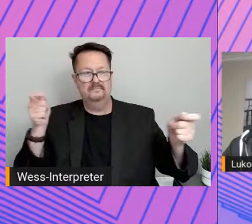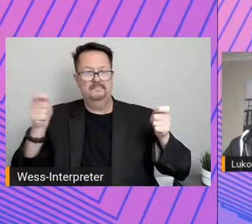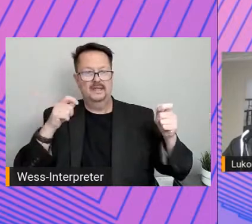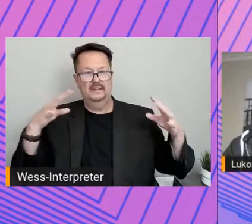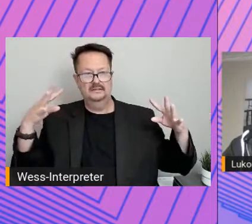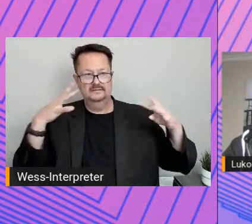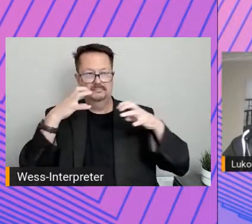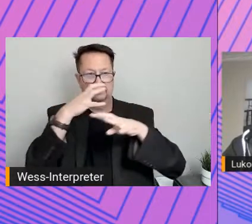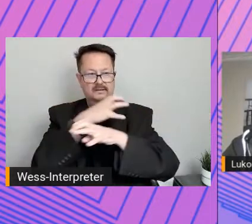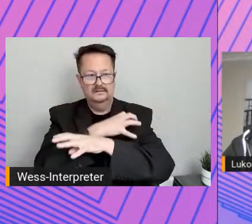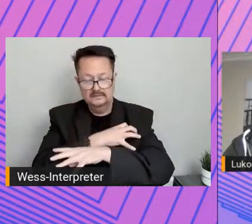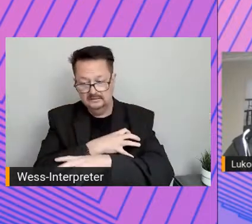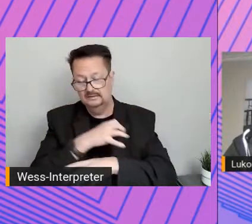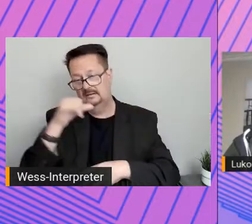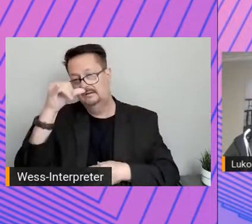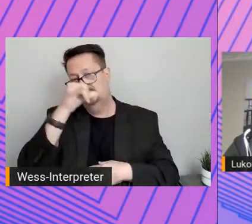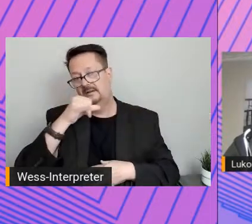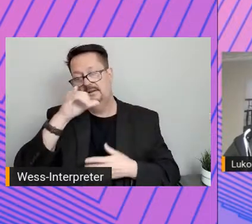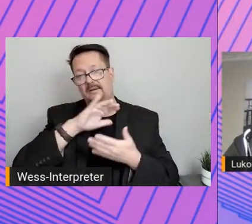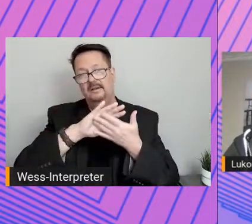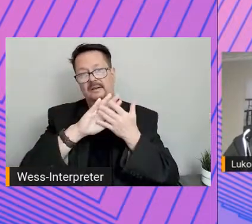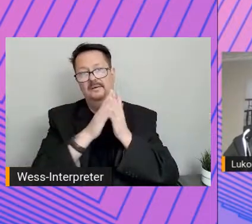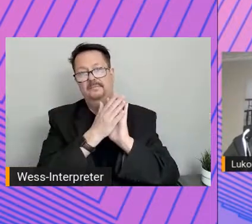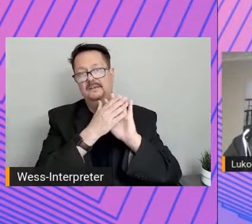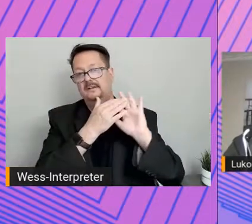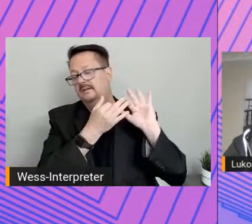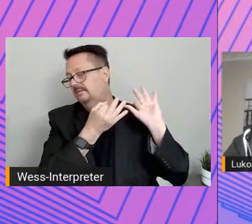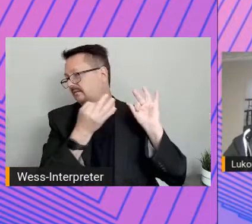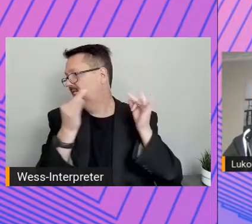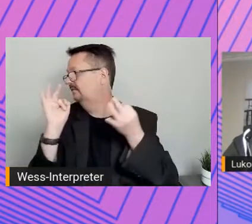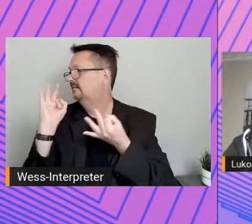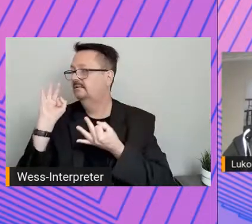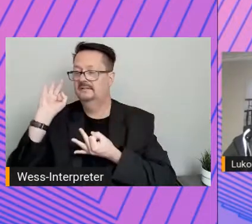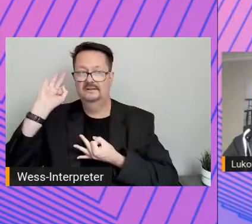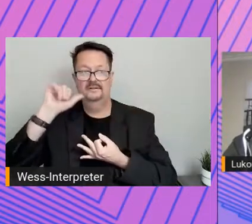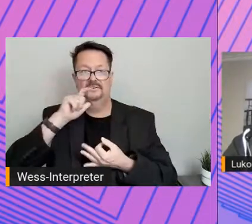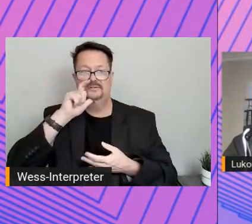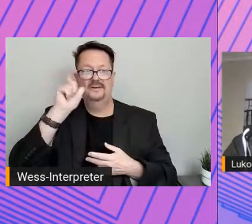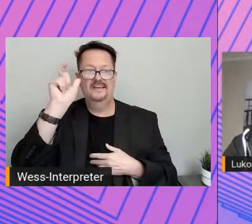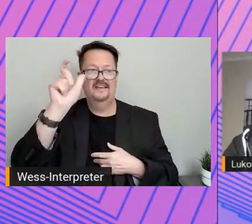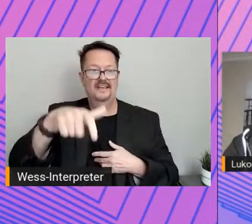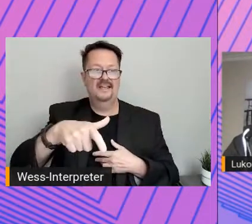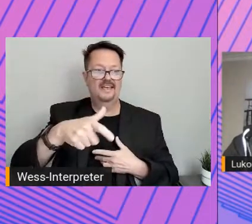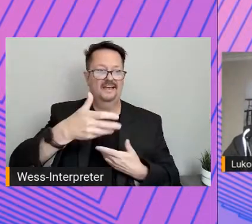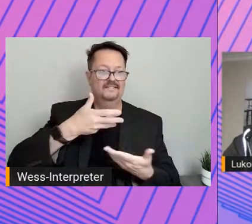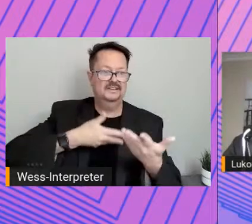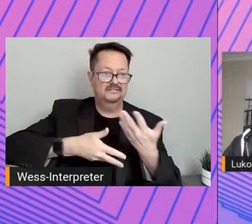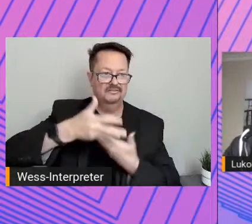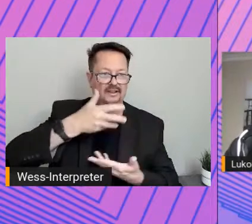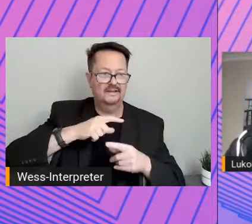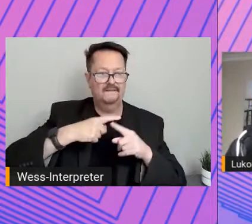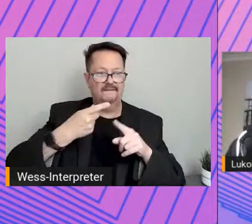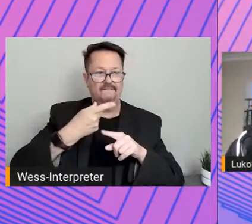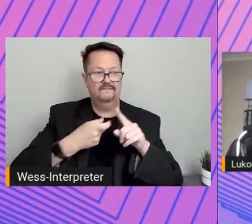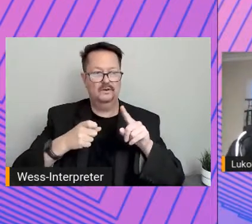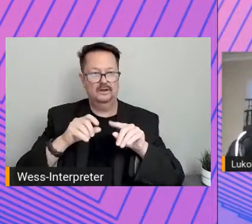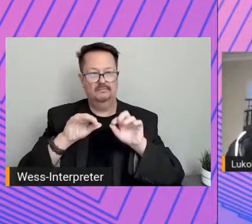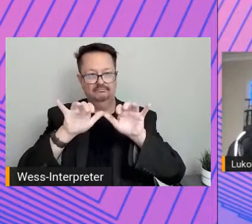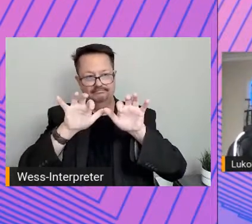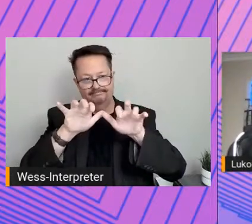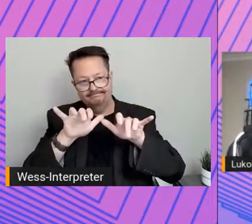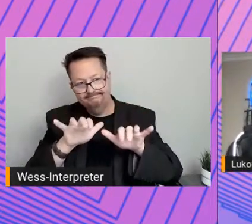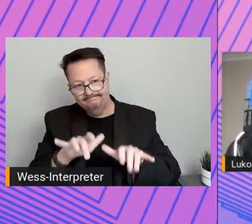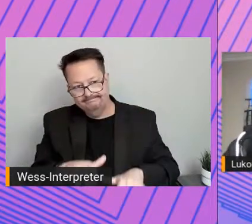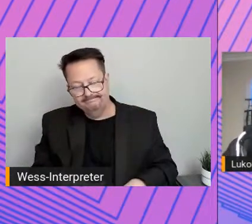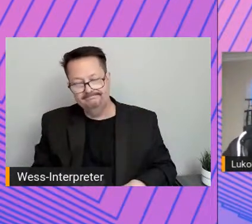complexity, it gets abstracted away from you, and you don't have to interact with it from a configuration perspective as much as you have to